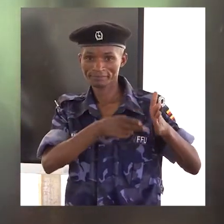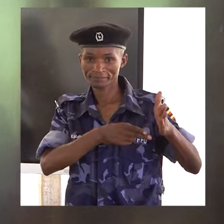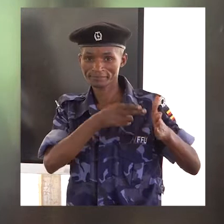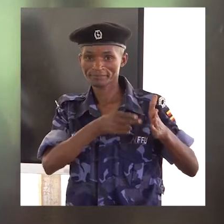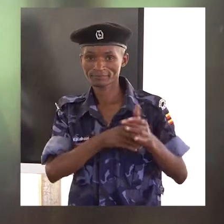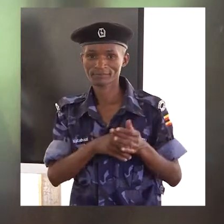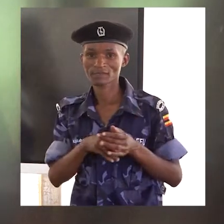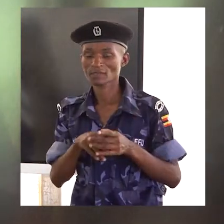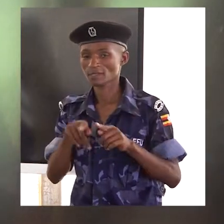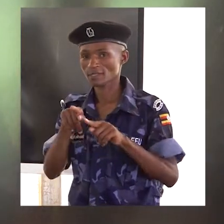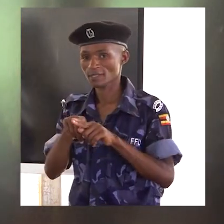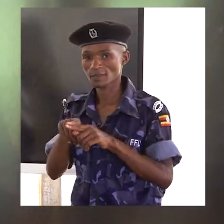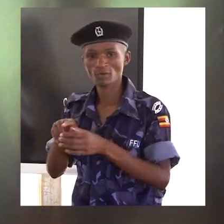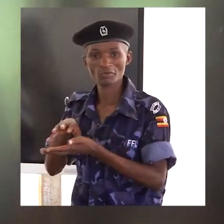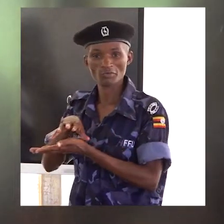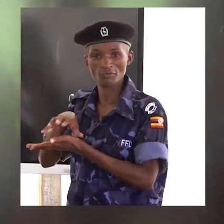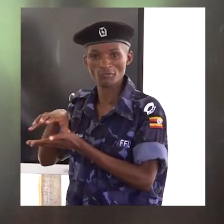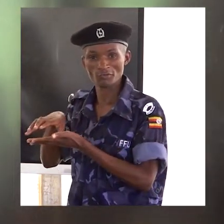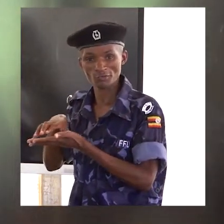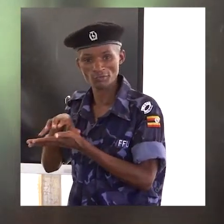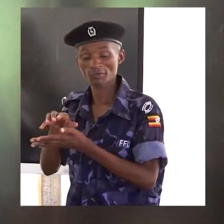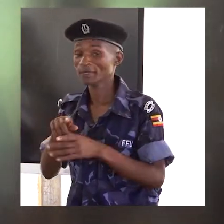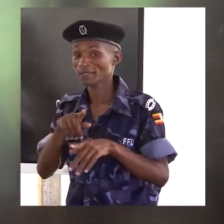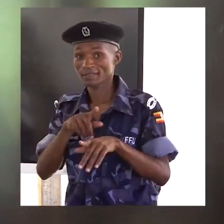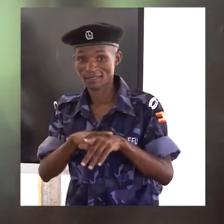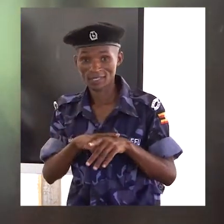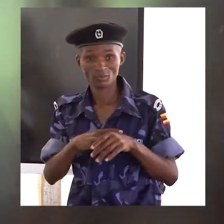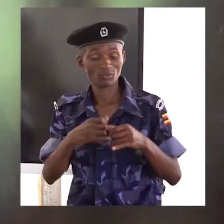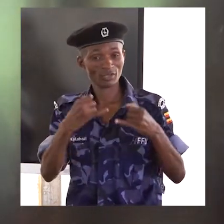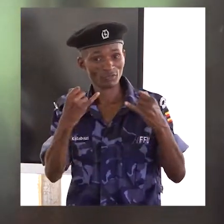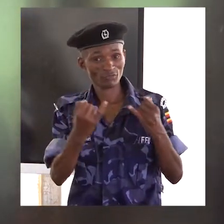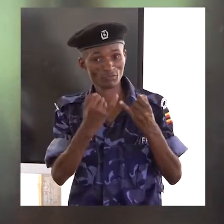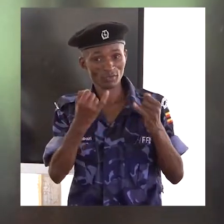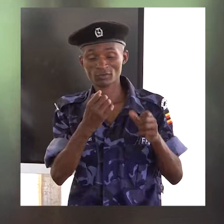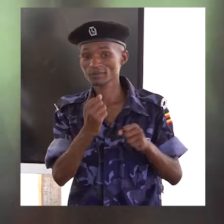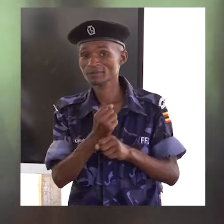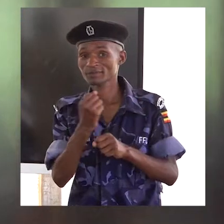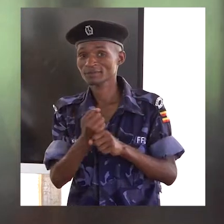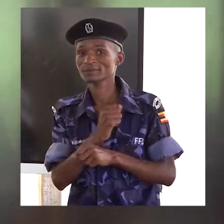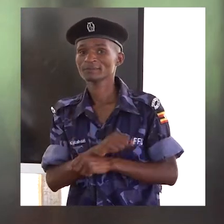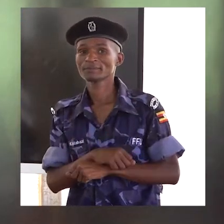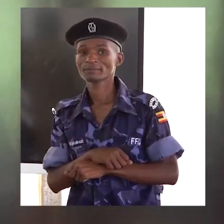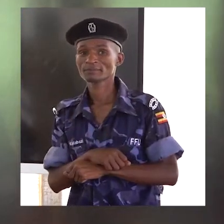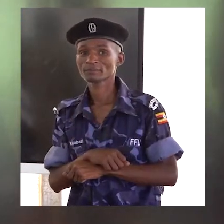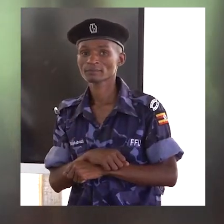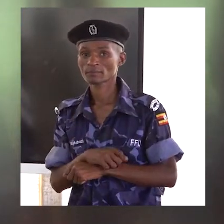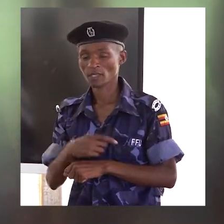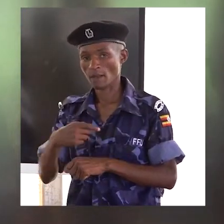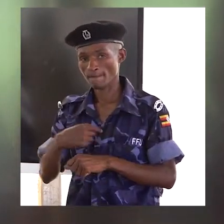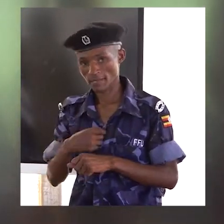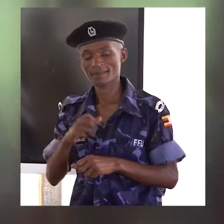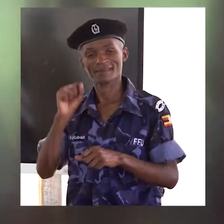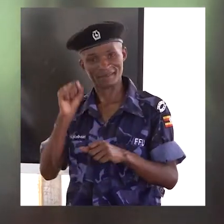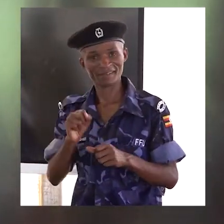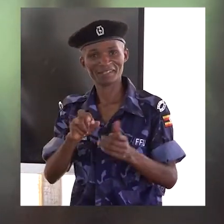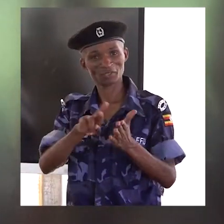and disruption of media workers. And this one I can go on record that